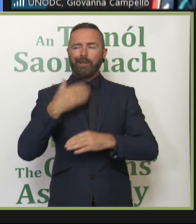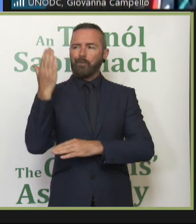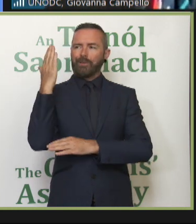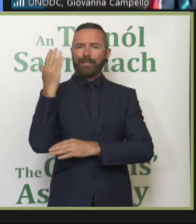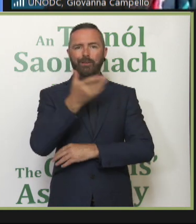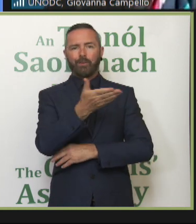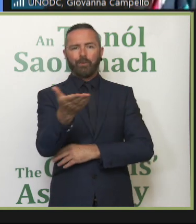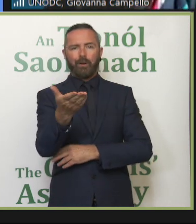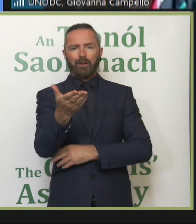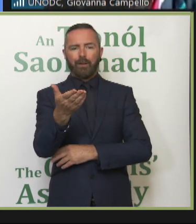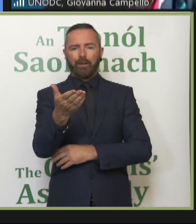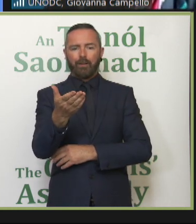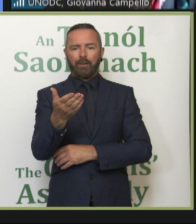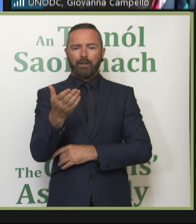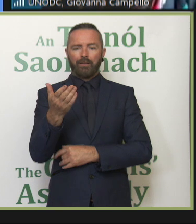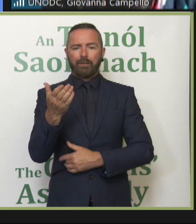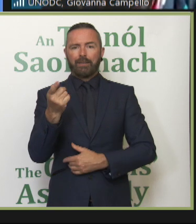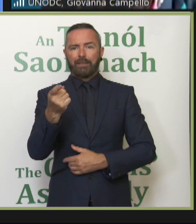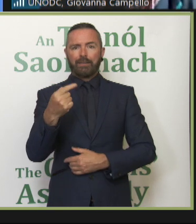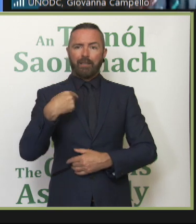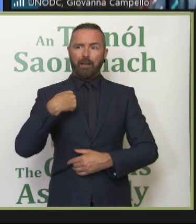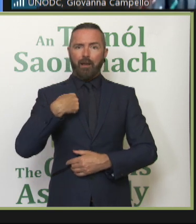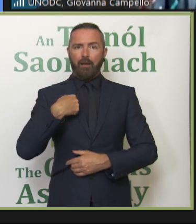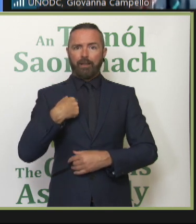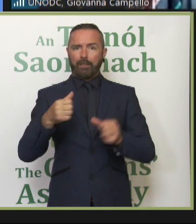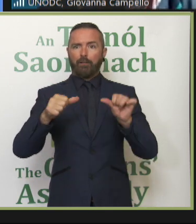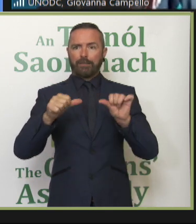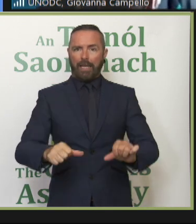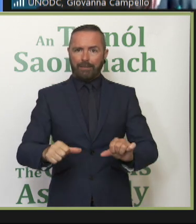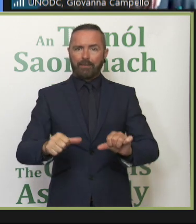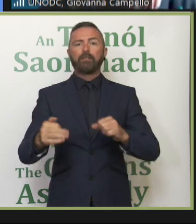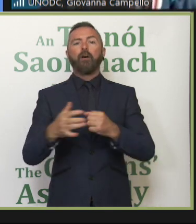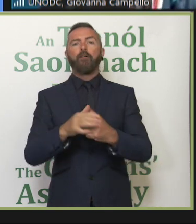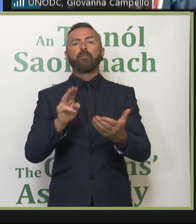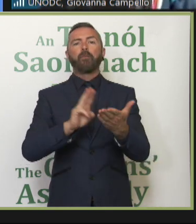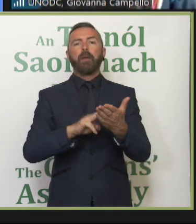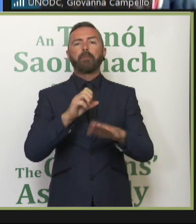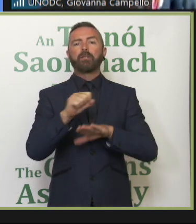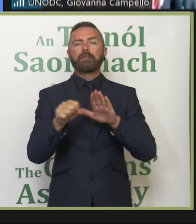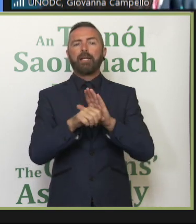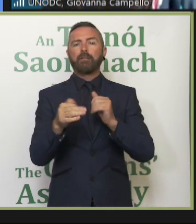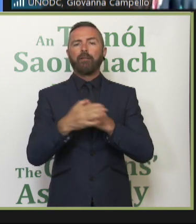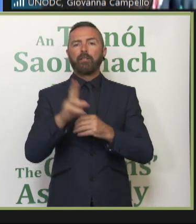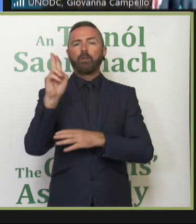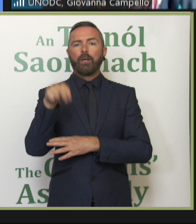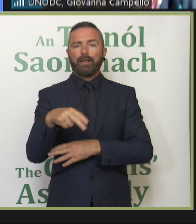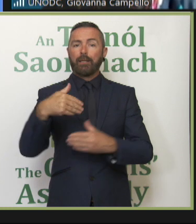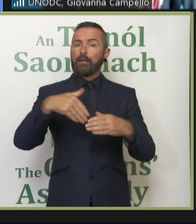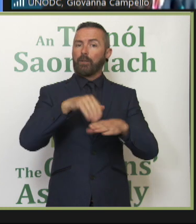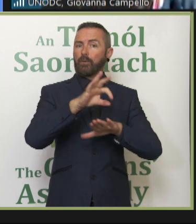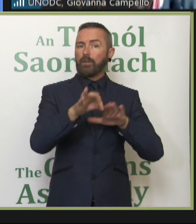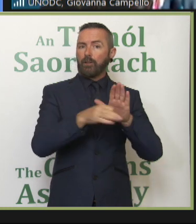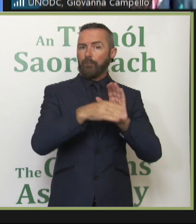is the agreement by consensus of the member states of the United Nations, of course, including the government